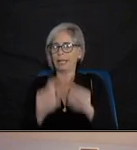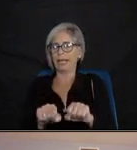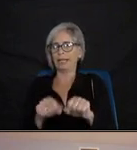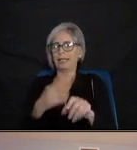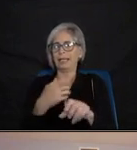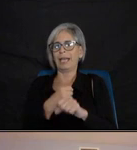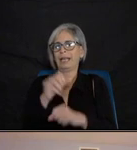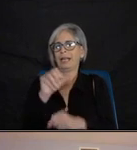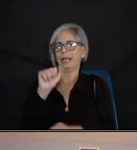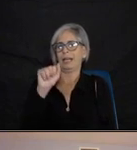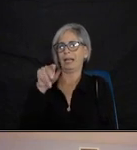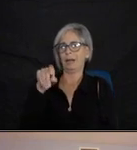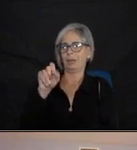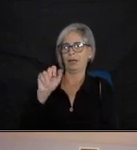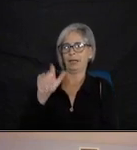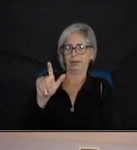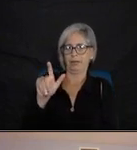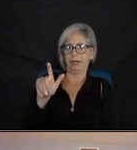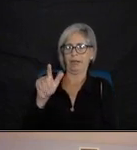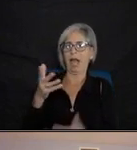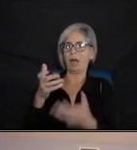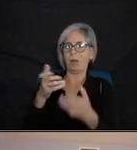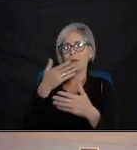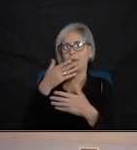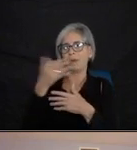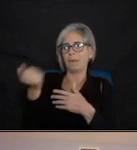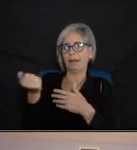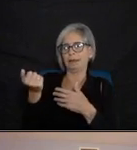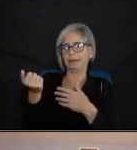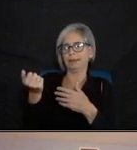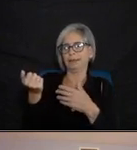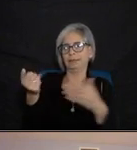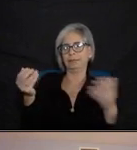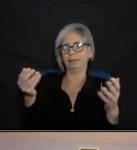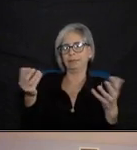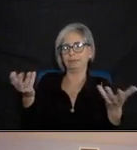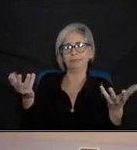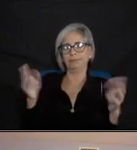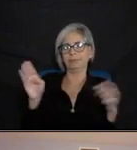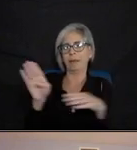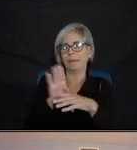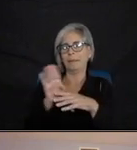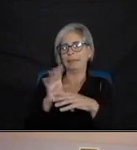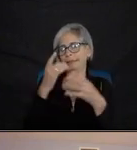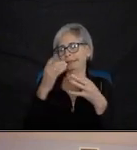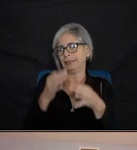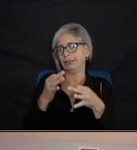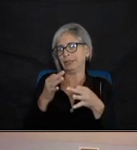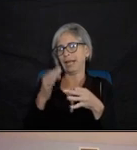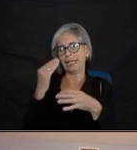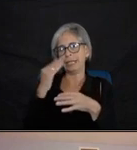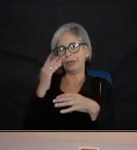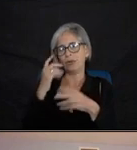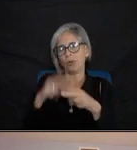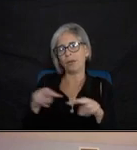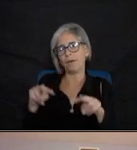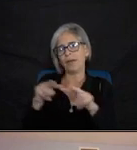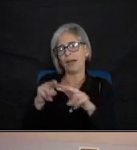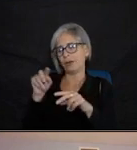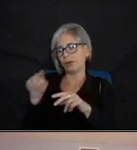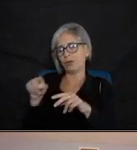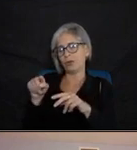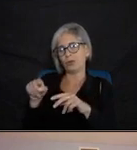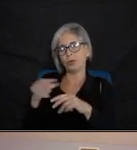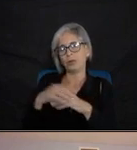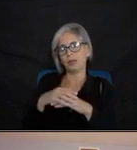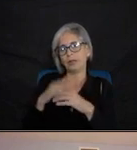appraisal. I just want the best deal, and part of that is for me to know the appraised value. And so at this time, I am